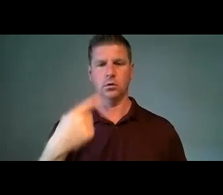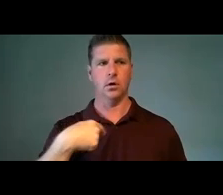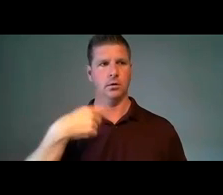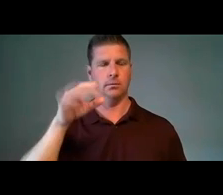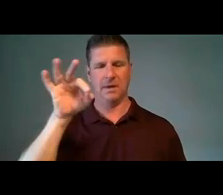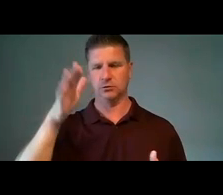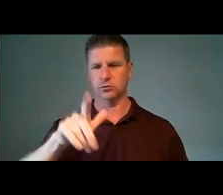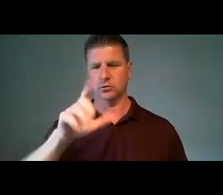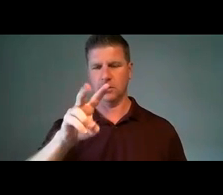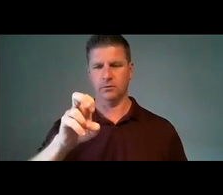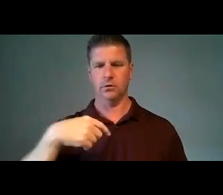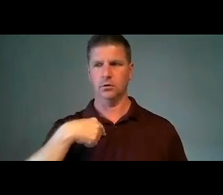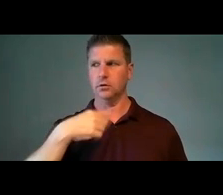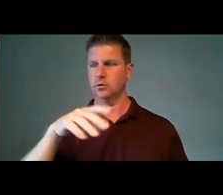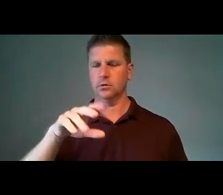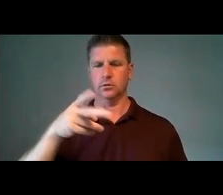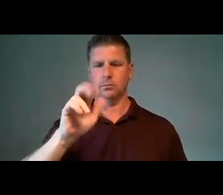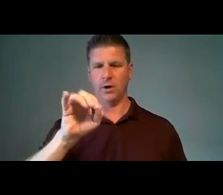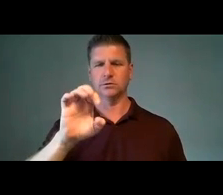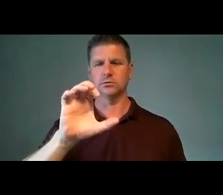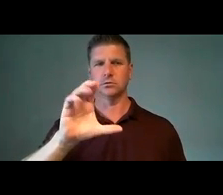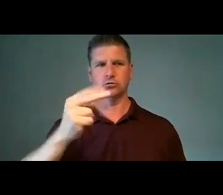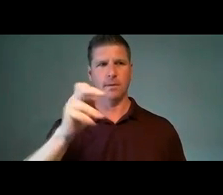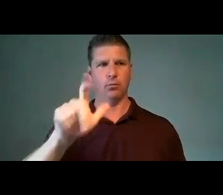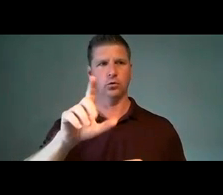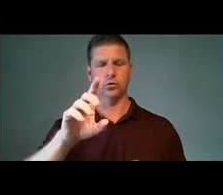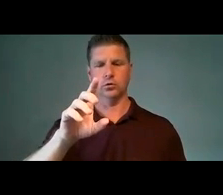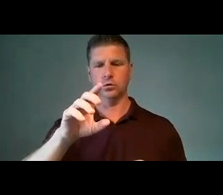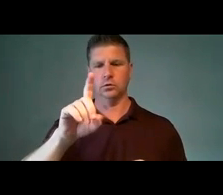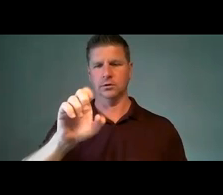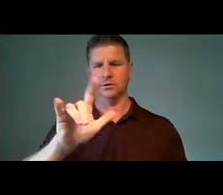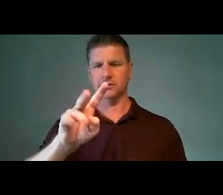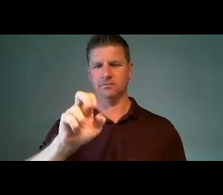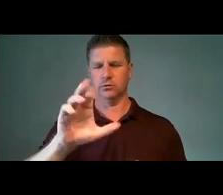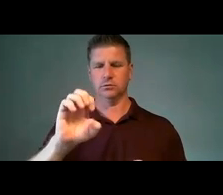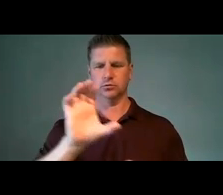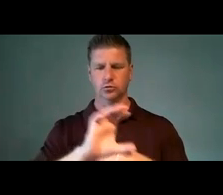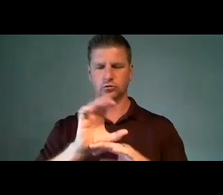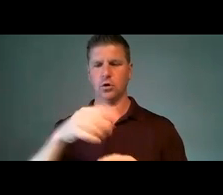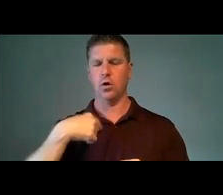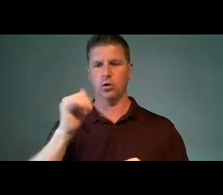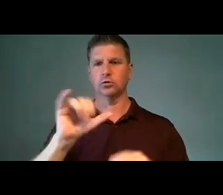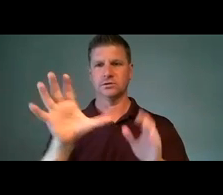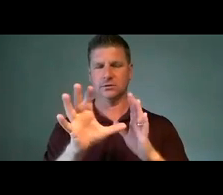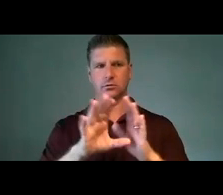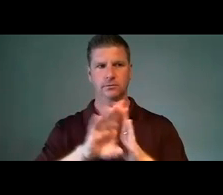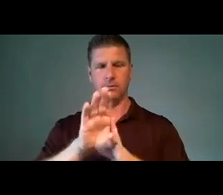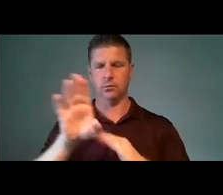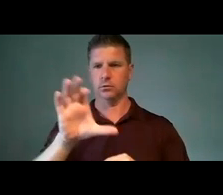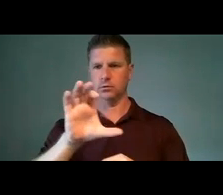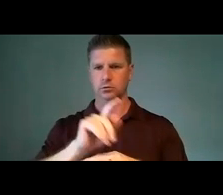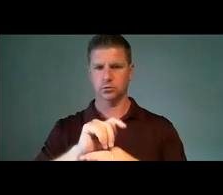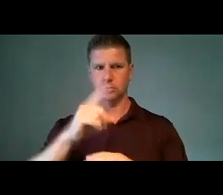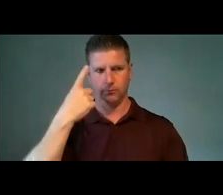I'm the pastor of Praise Temple Deliverance Church in Hazelwood. I'm also the senior development consultant for Poor